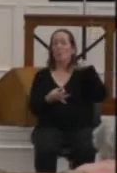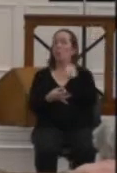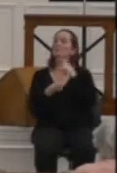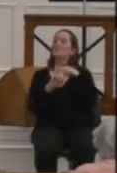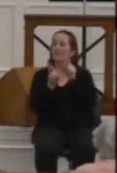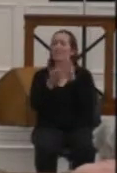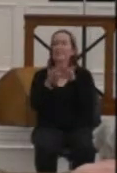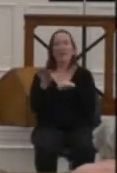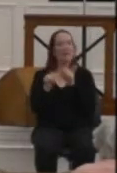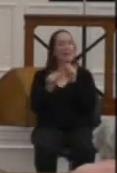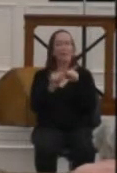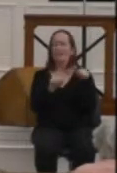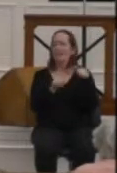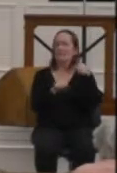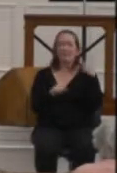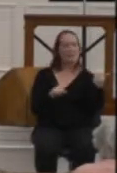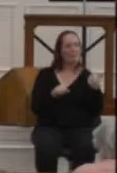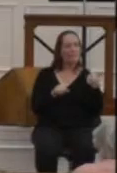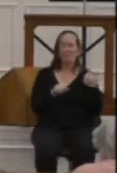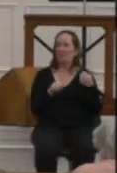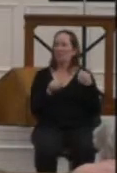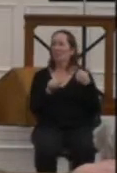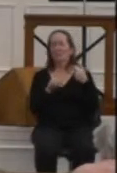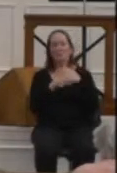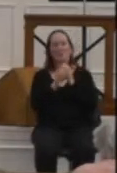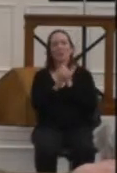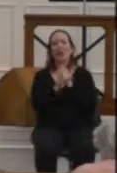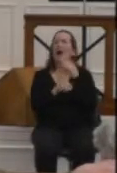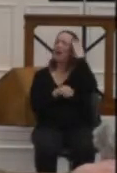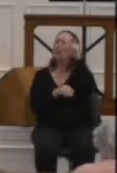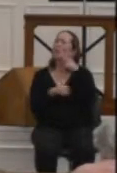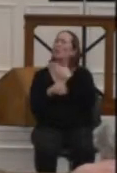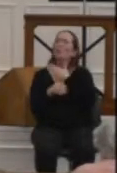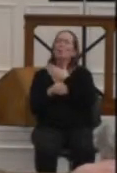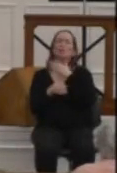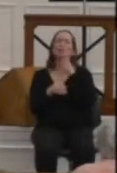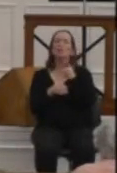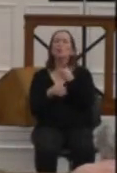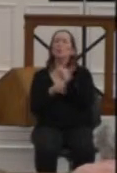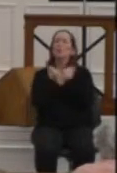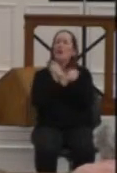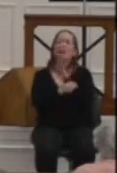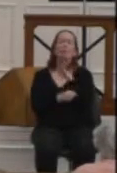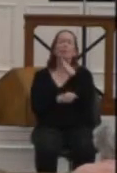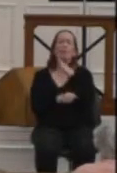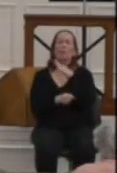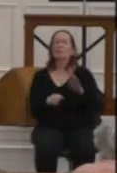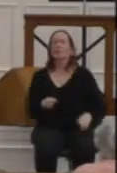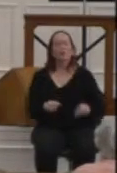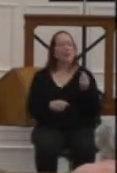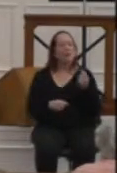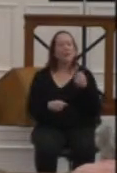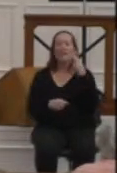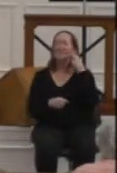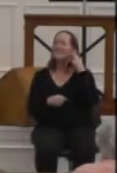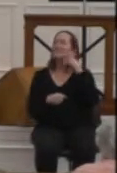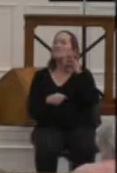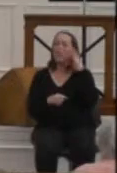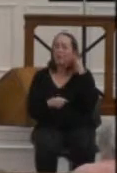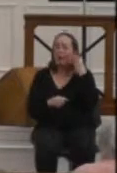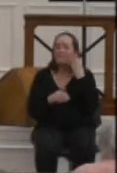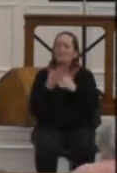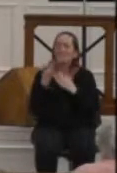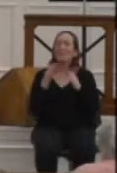different than any other creation. I know you may love your dog and your cat, and it's part of the family, and that's great, but you